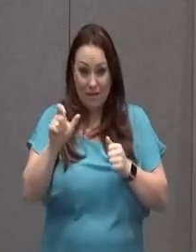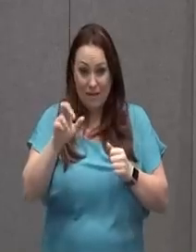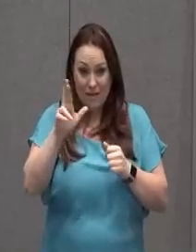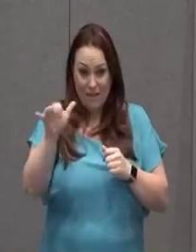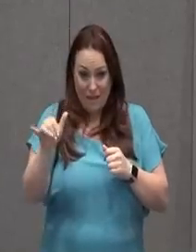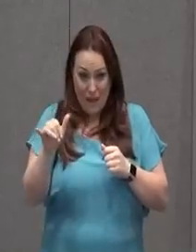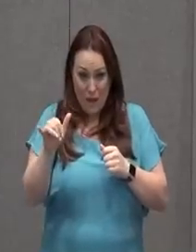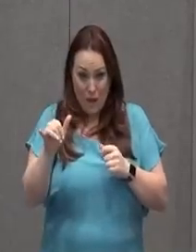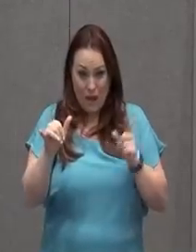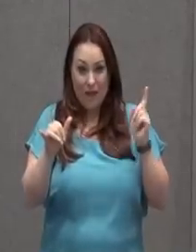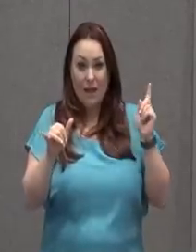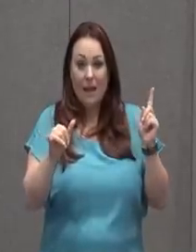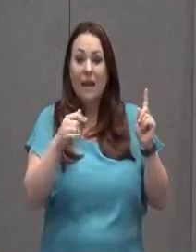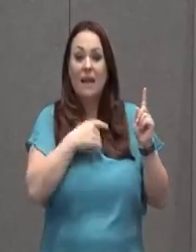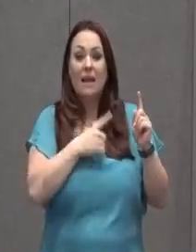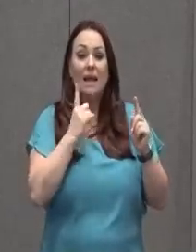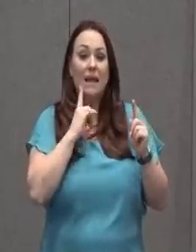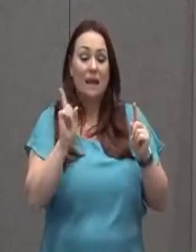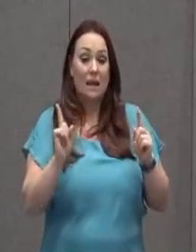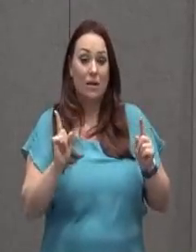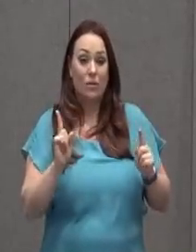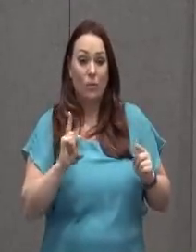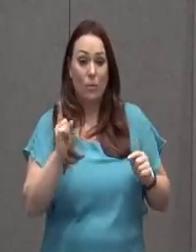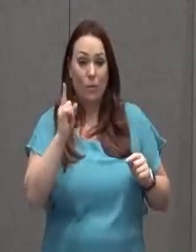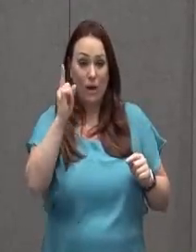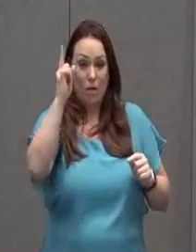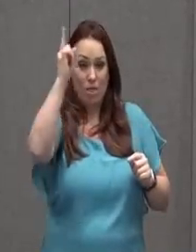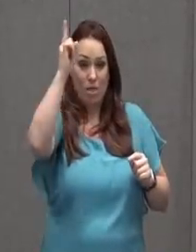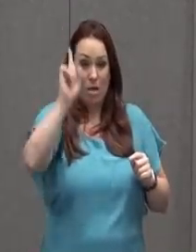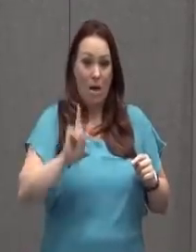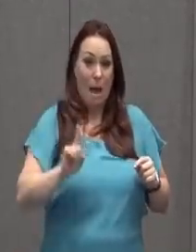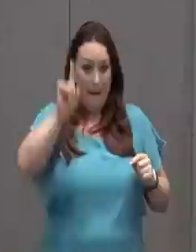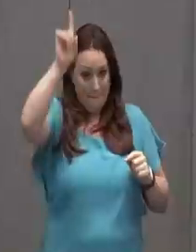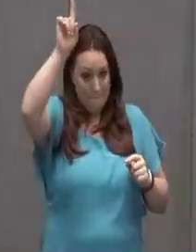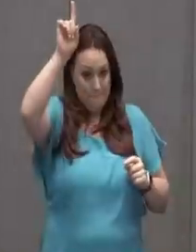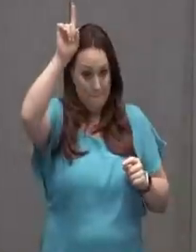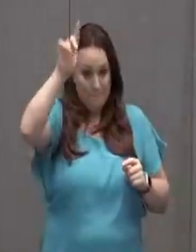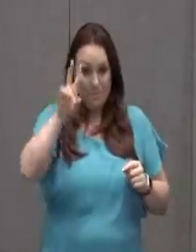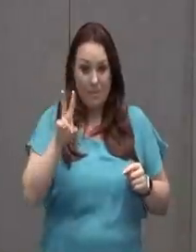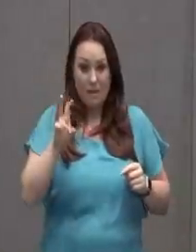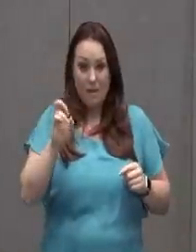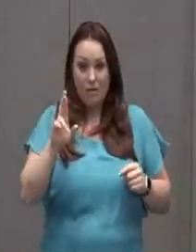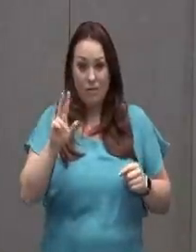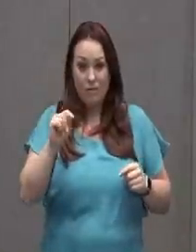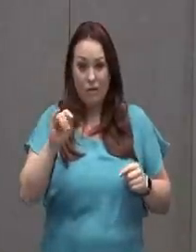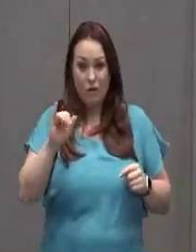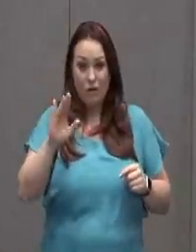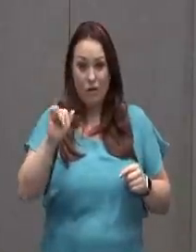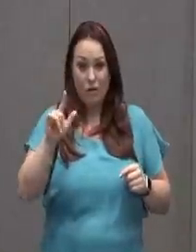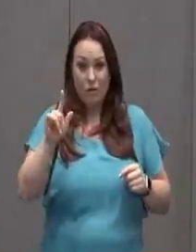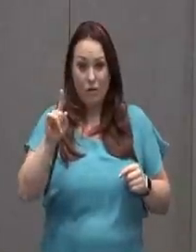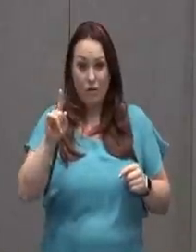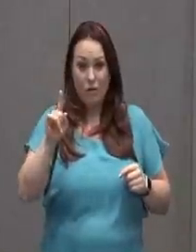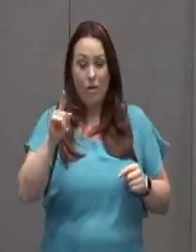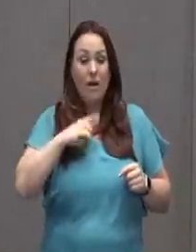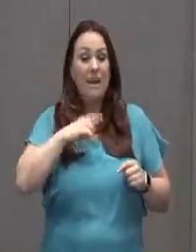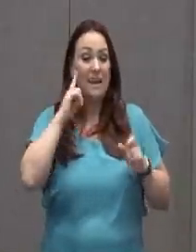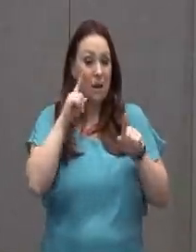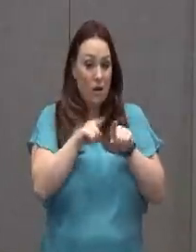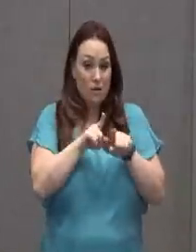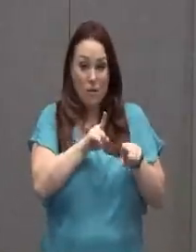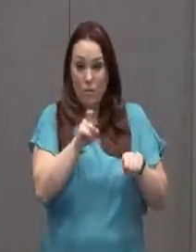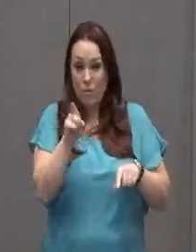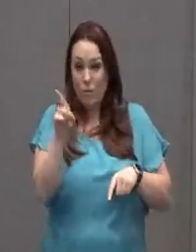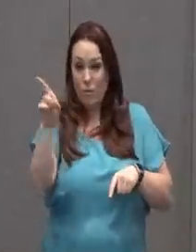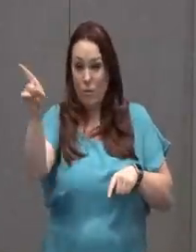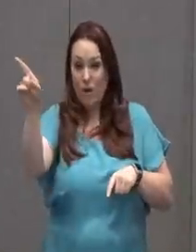learned that he can wiggle vertical. Okay, so vertical is up and down. Yes, ma'am. He can also wiggle diagonal.